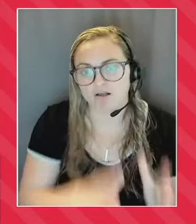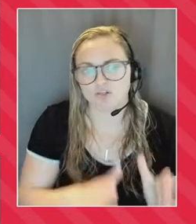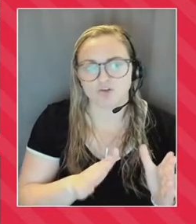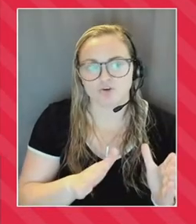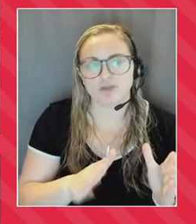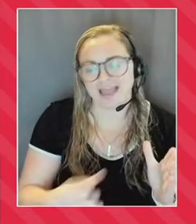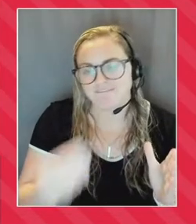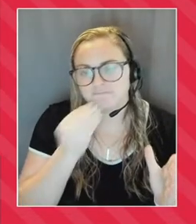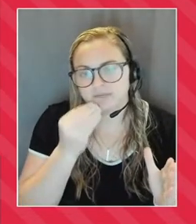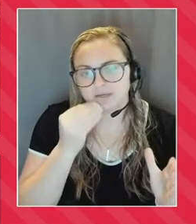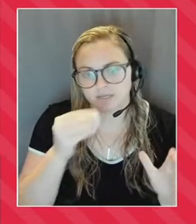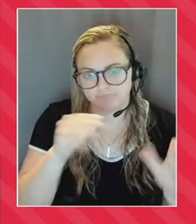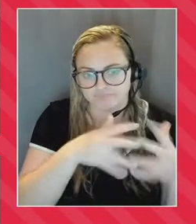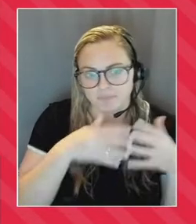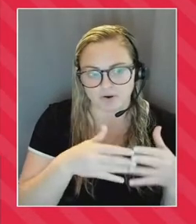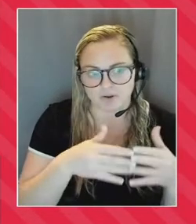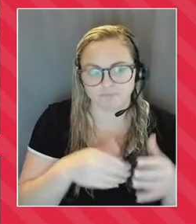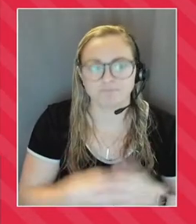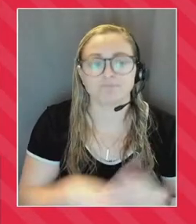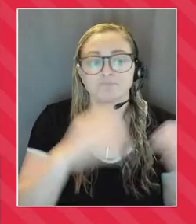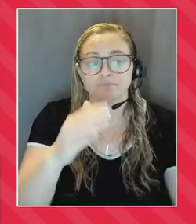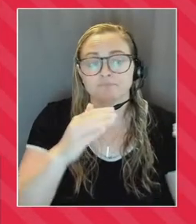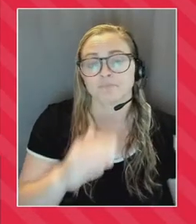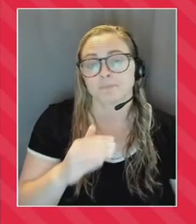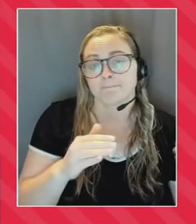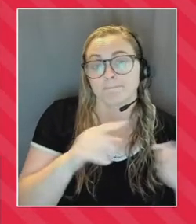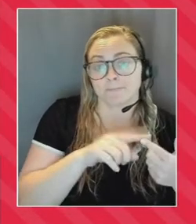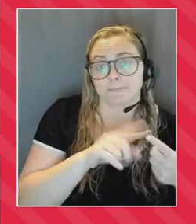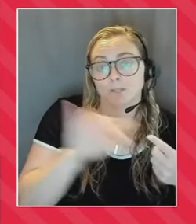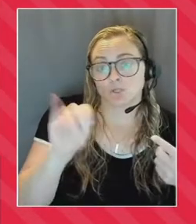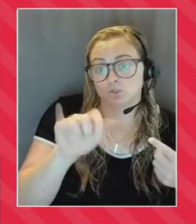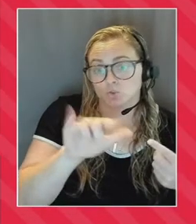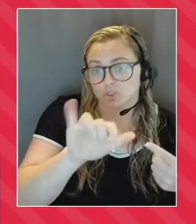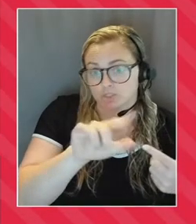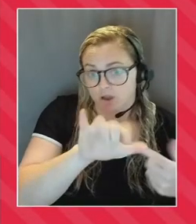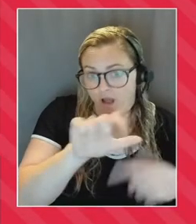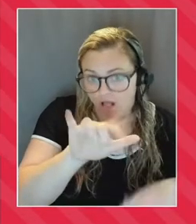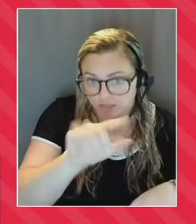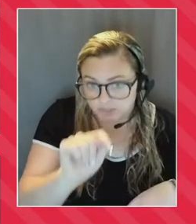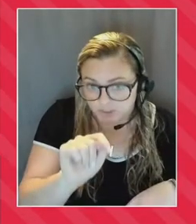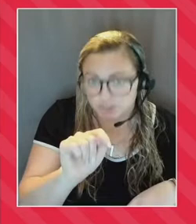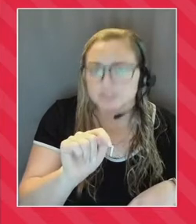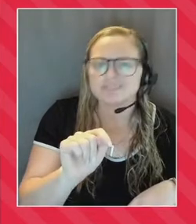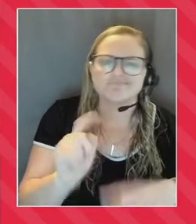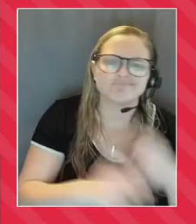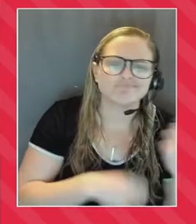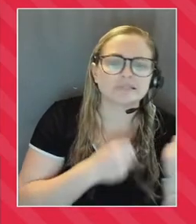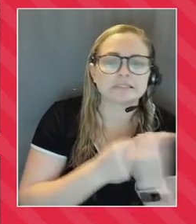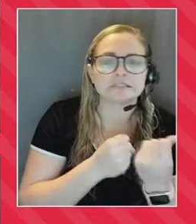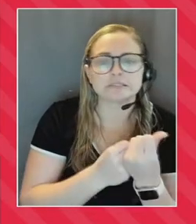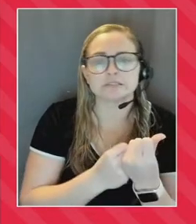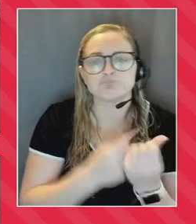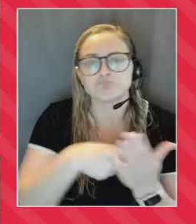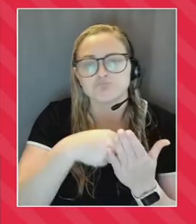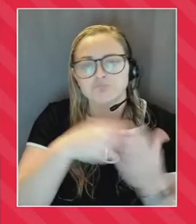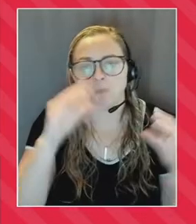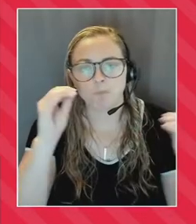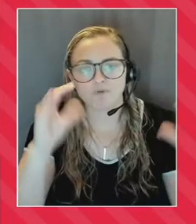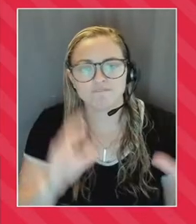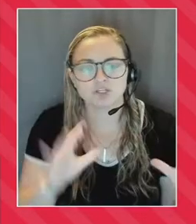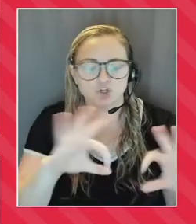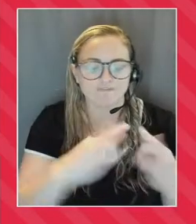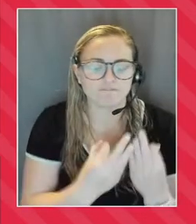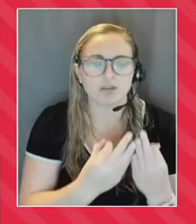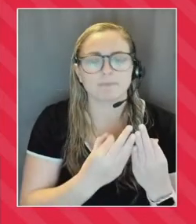Dr. Priya Fielding Singh is a sociologist, ethnographer, and assistant professor of family and consumer studies at